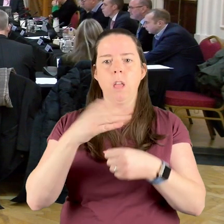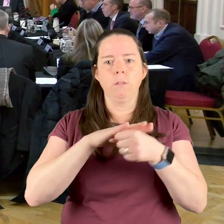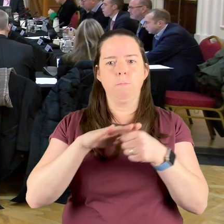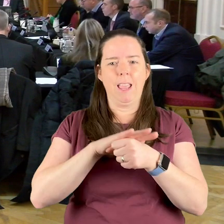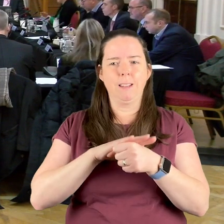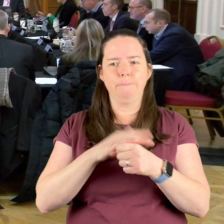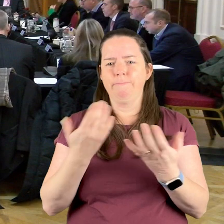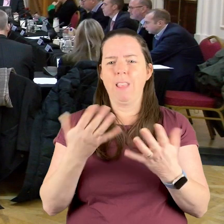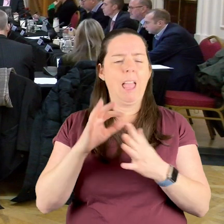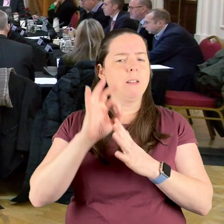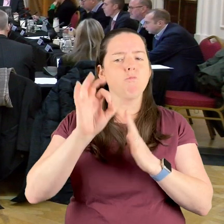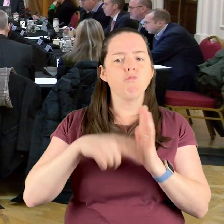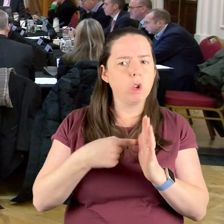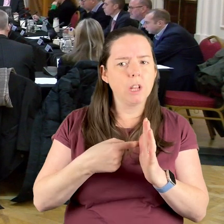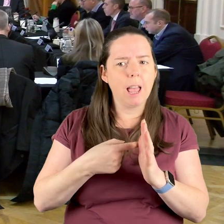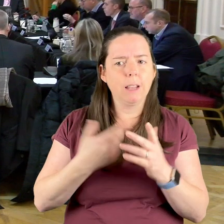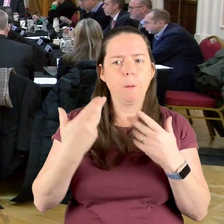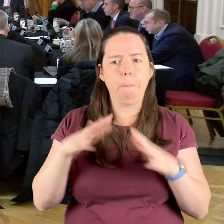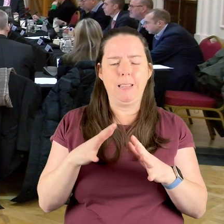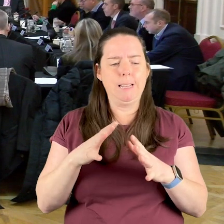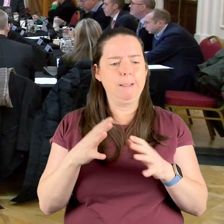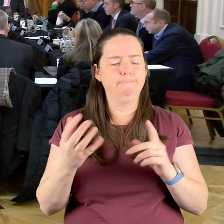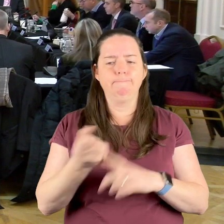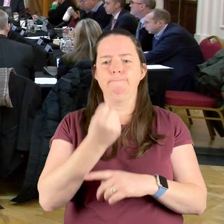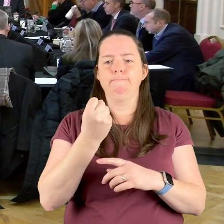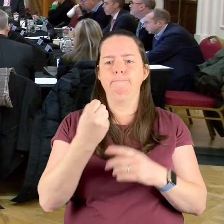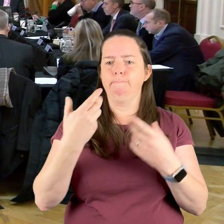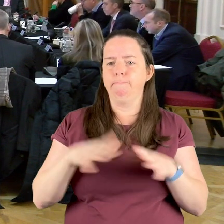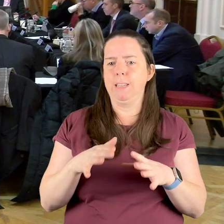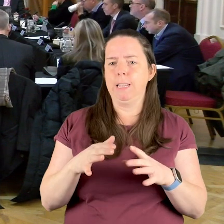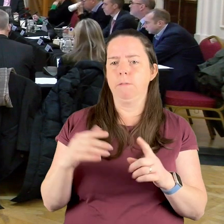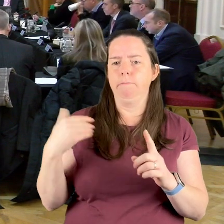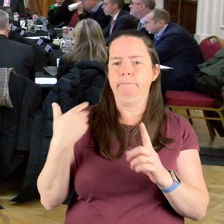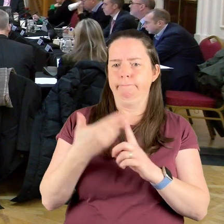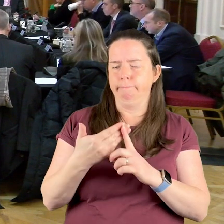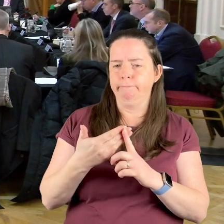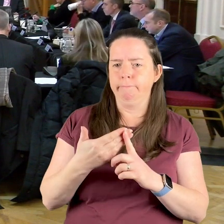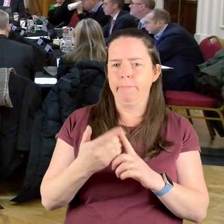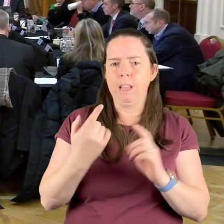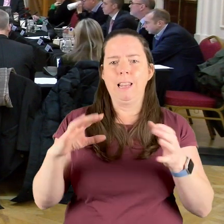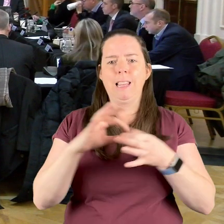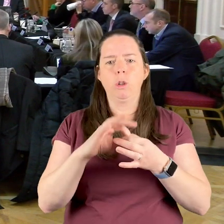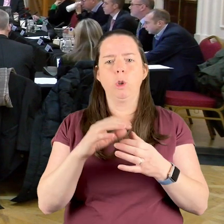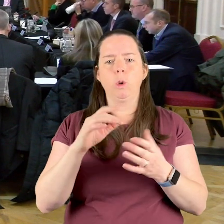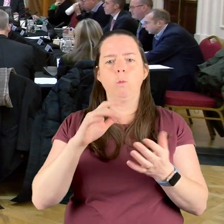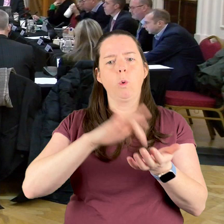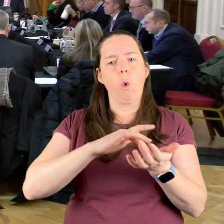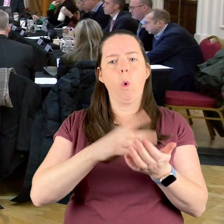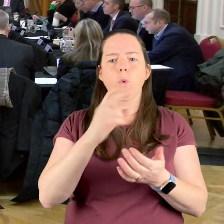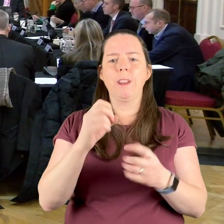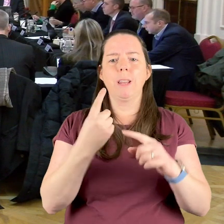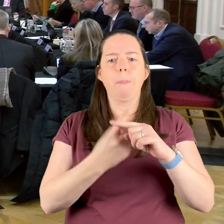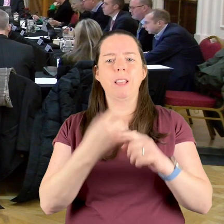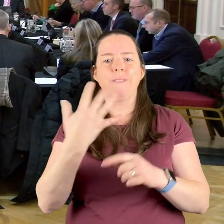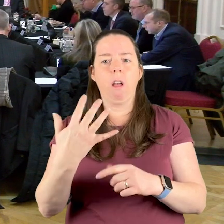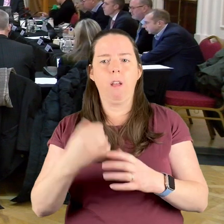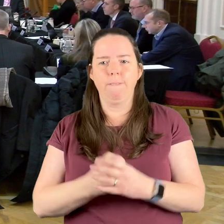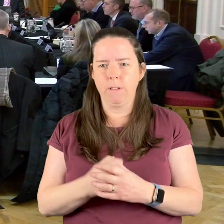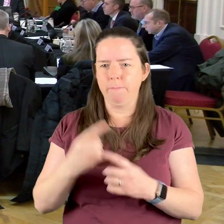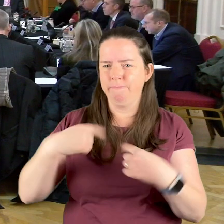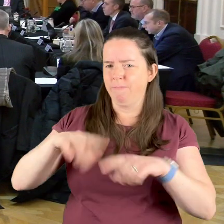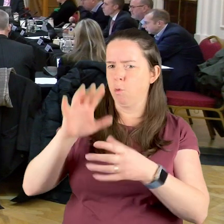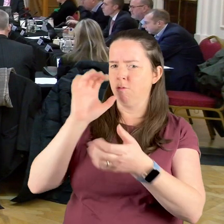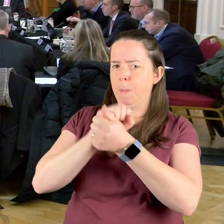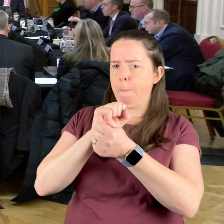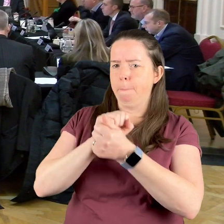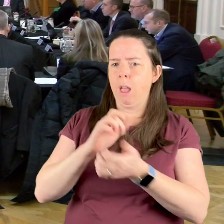And the first domain is on any project we've done that is related to Call